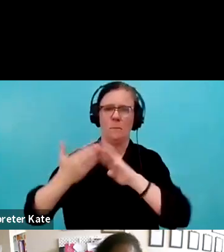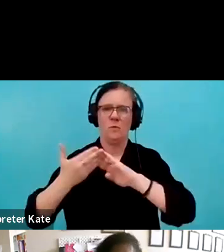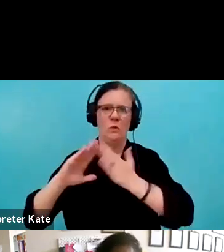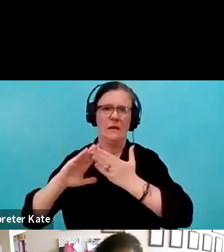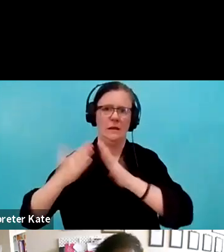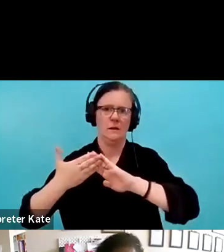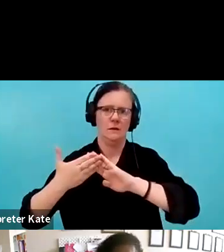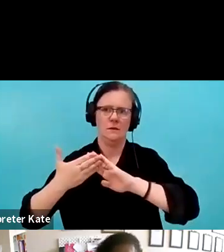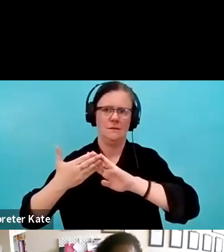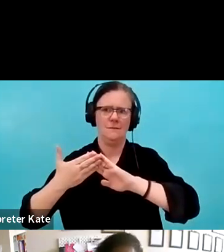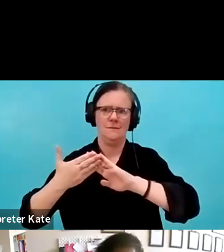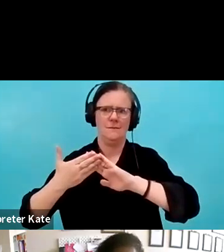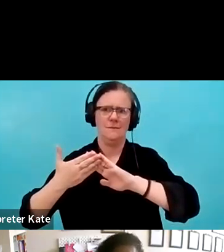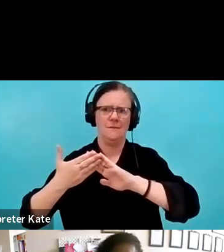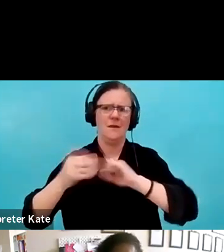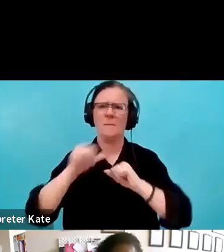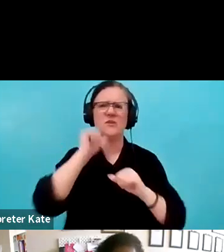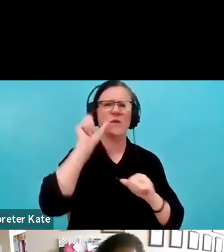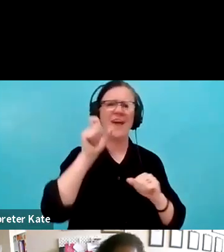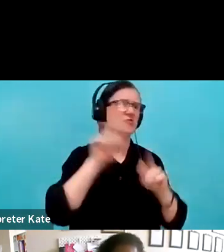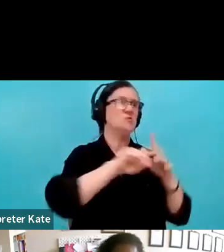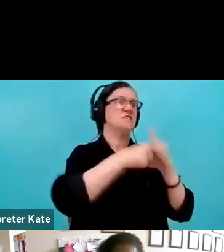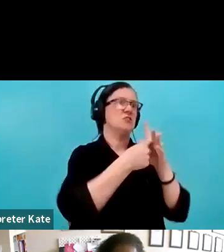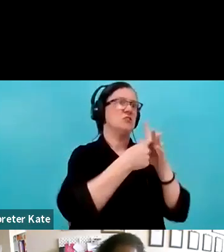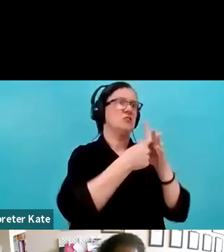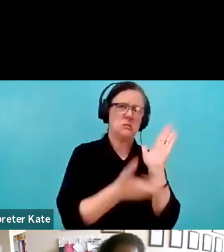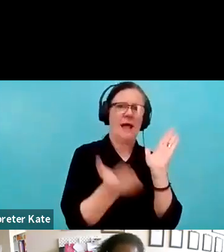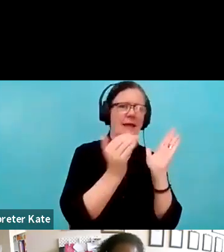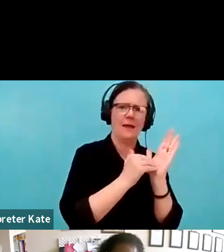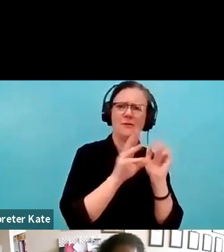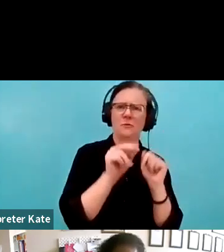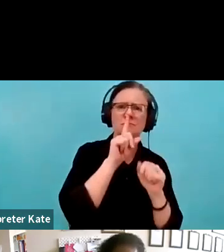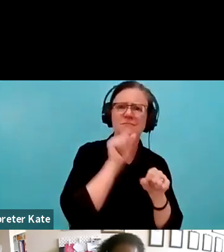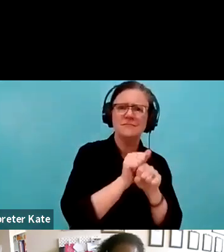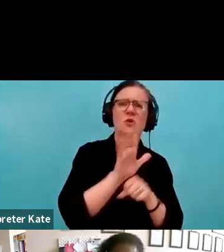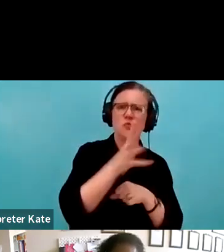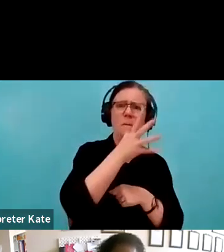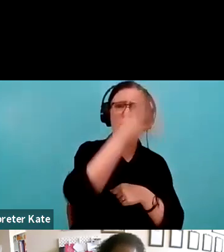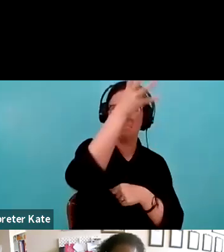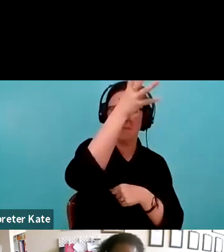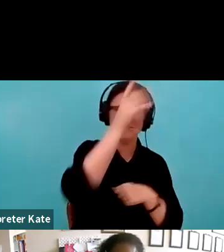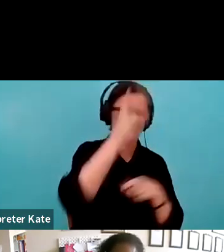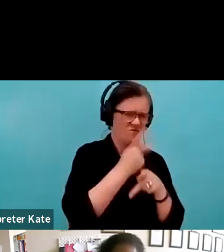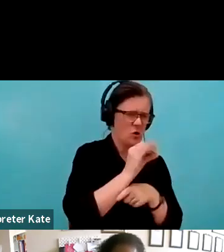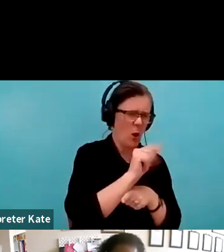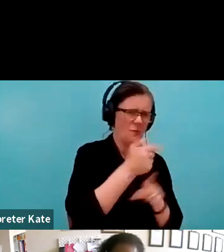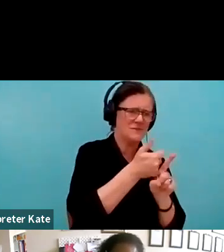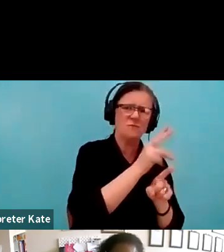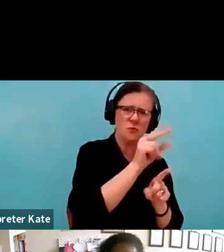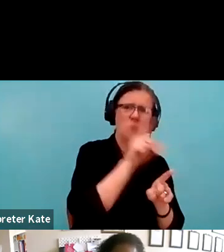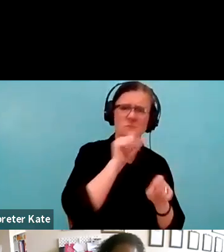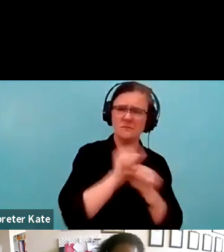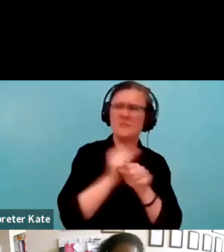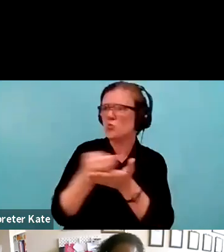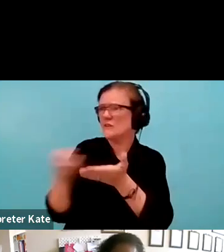engage with other people. You don't have to reinvent the wheel. You know, if you're a kid, your parents don't have to all of a sudden figure this out, that there are